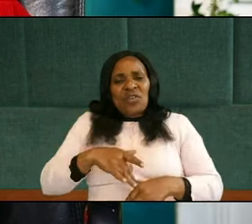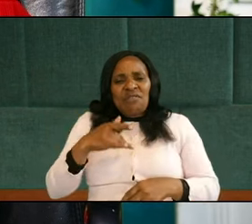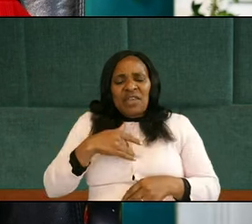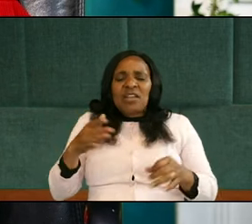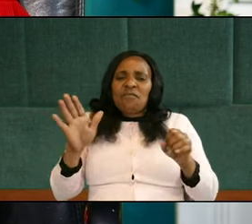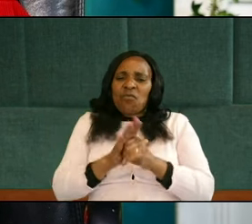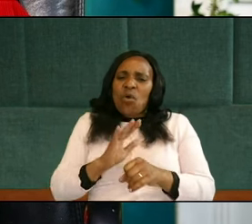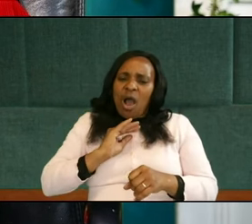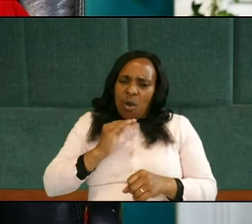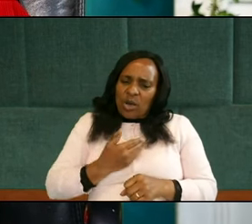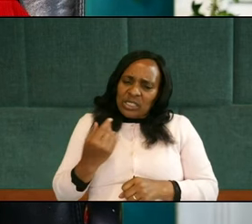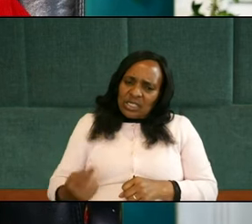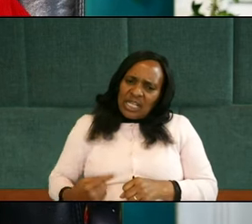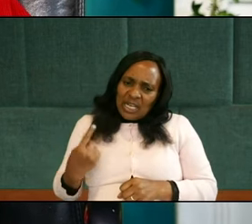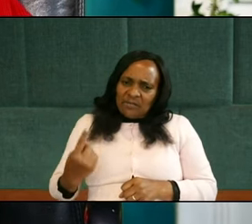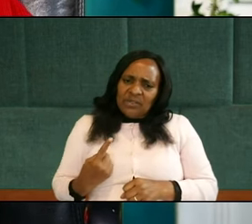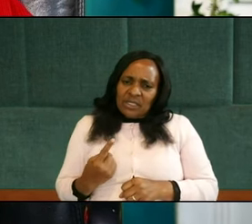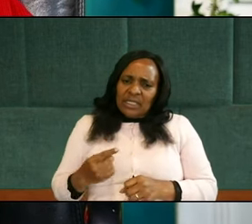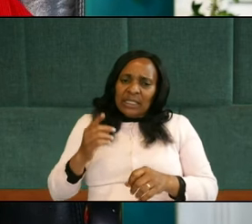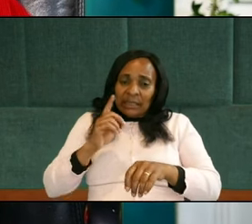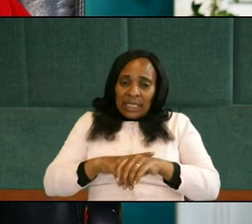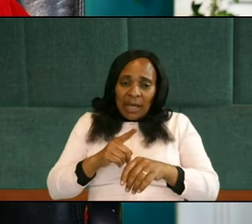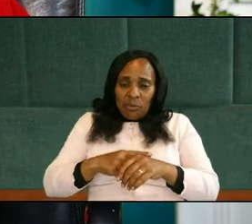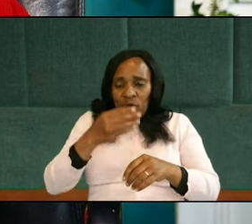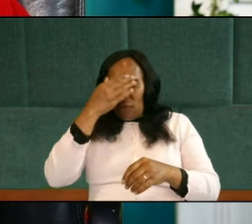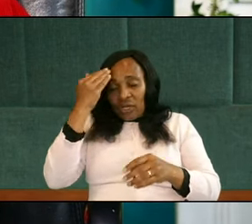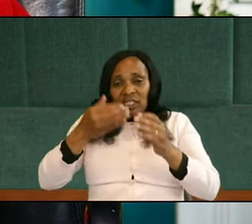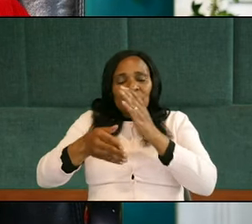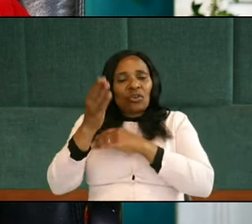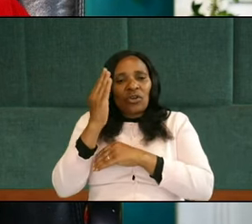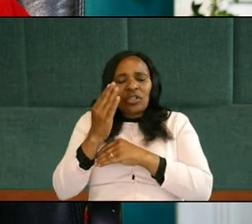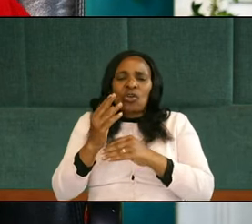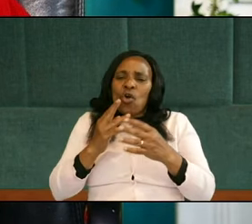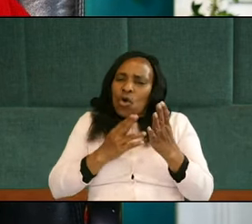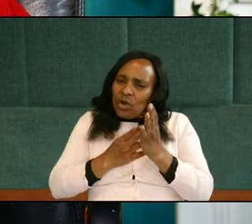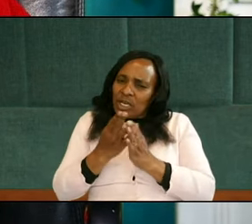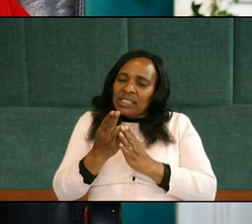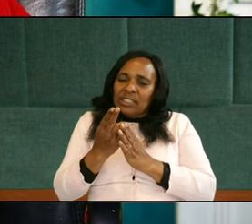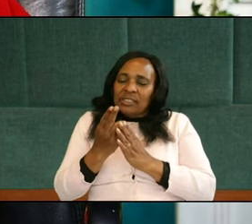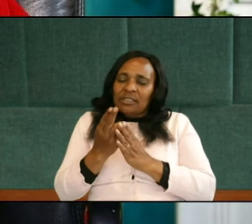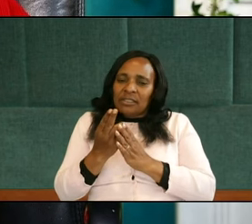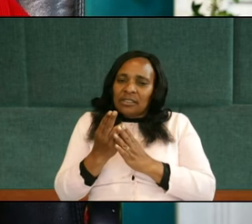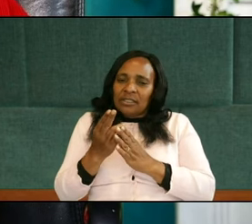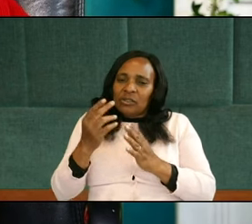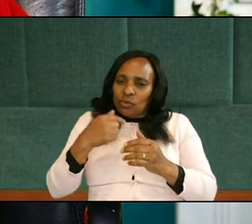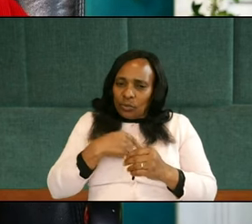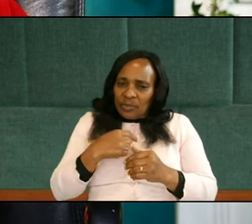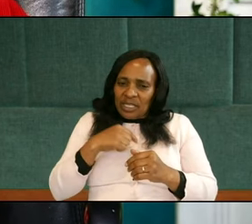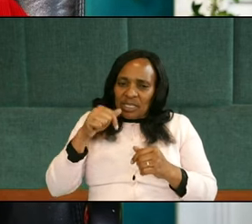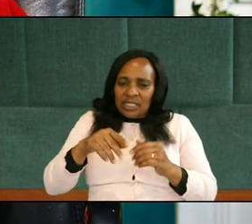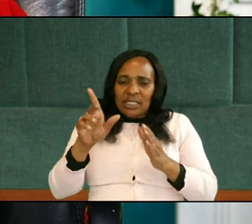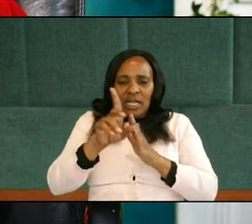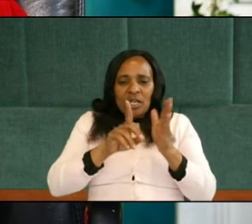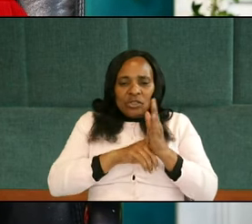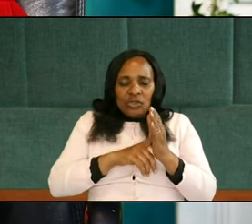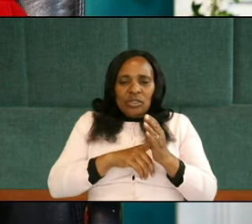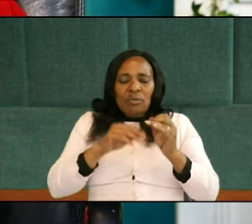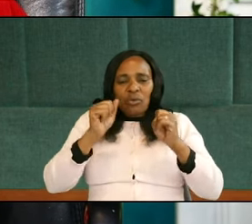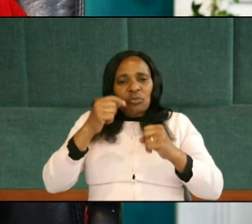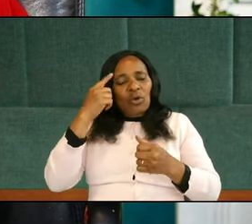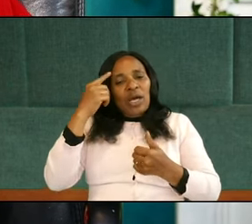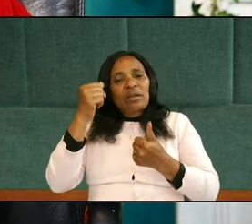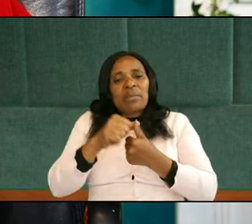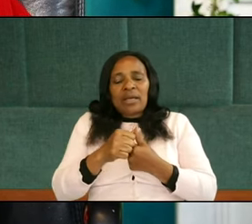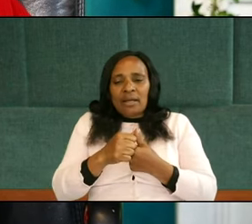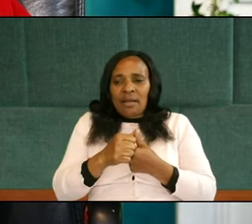of ourselves, and it is at that time that we forget God. So honestly, to me, this lesson is just a reminder